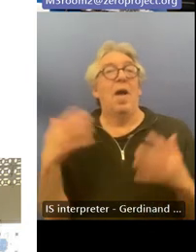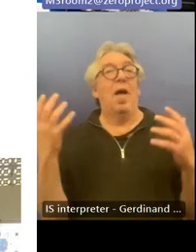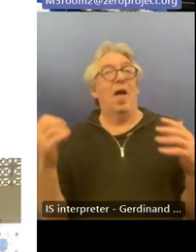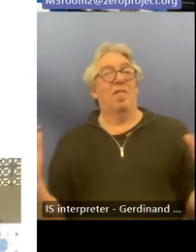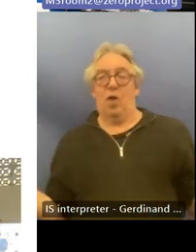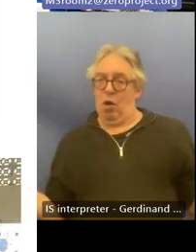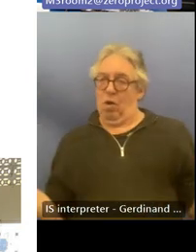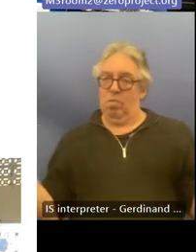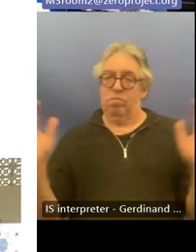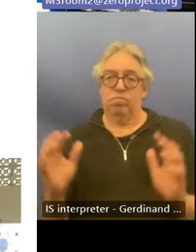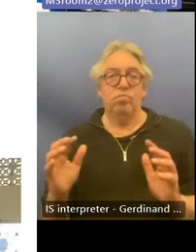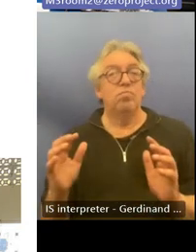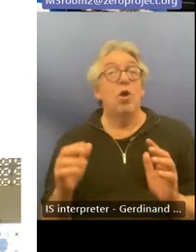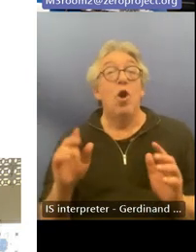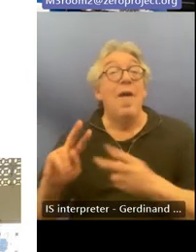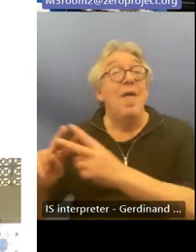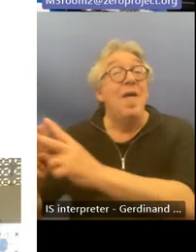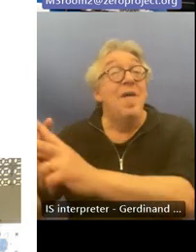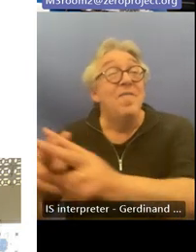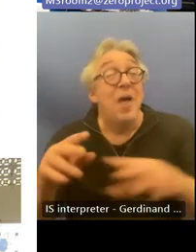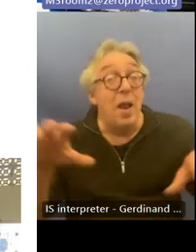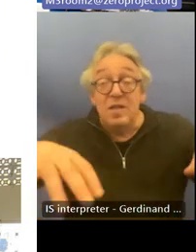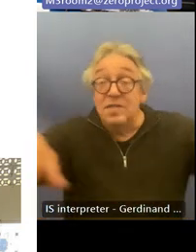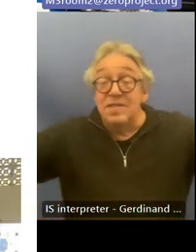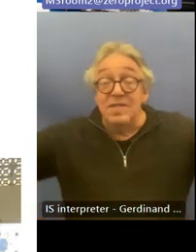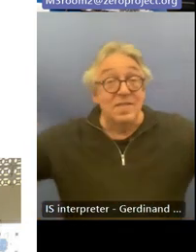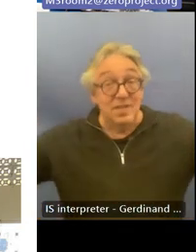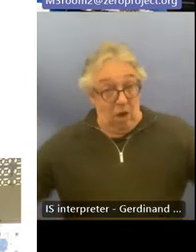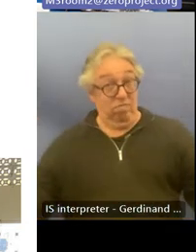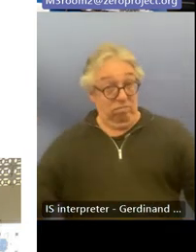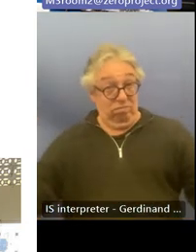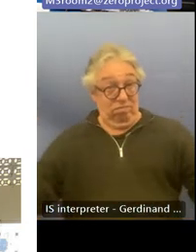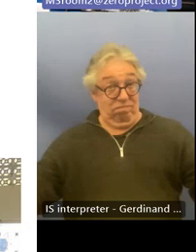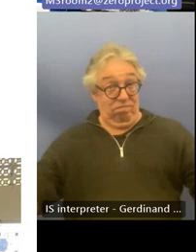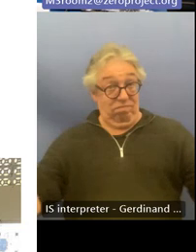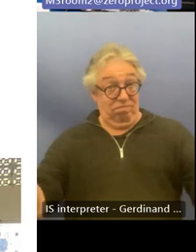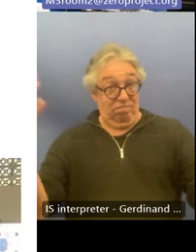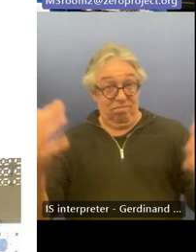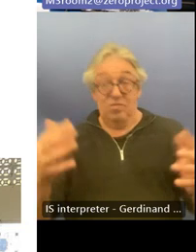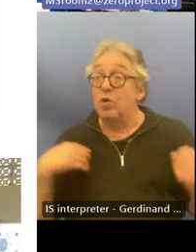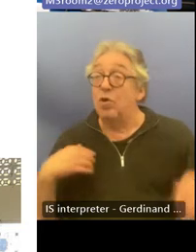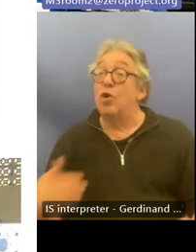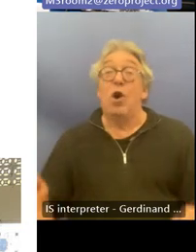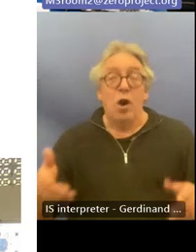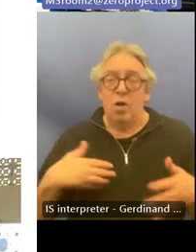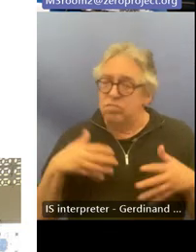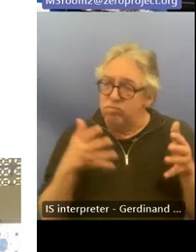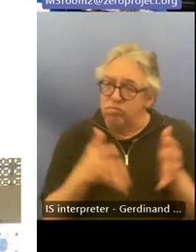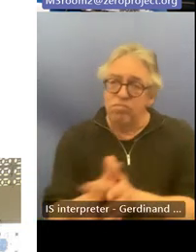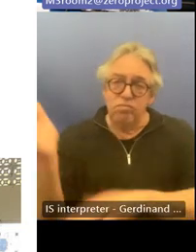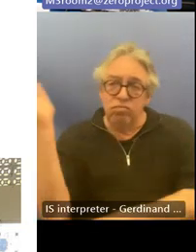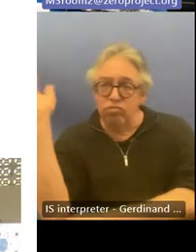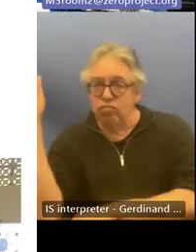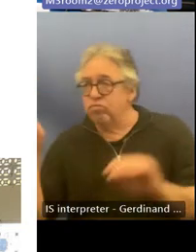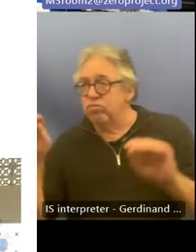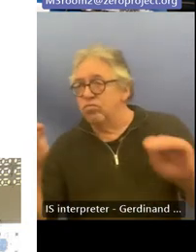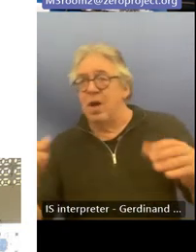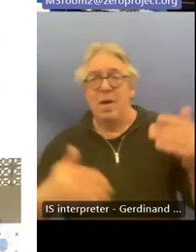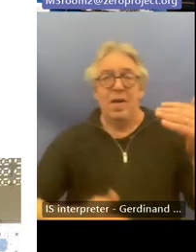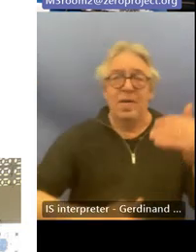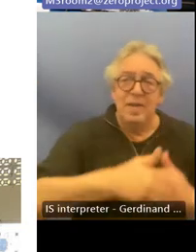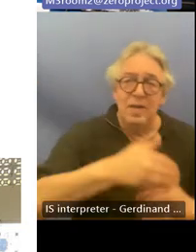from every village, from every commune on inclusive education and on disability. So